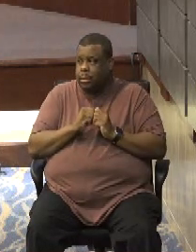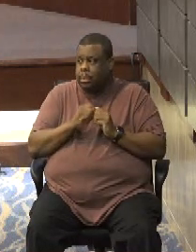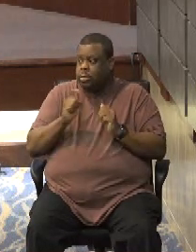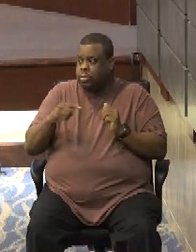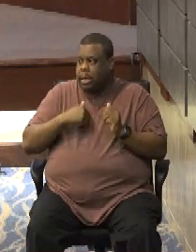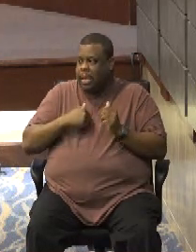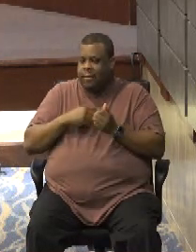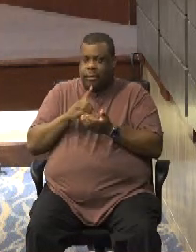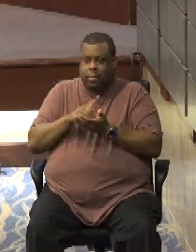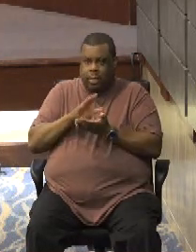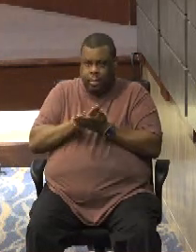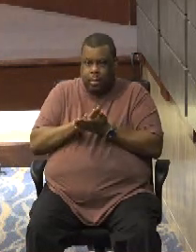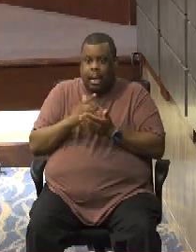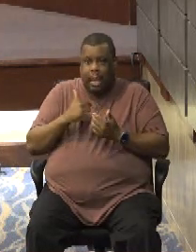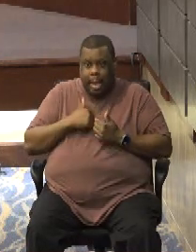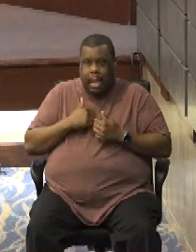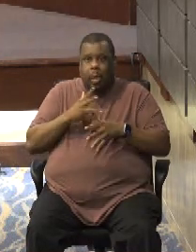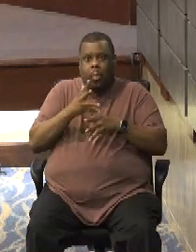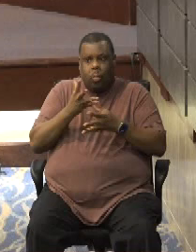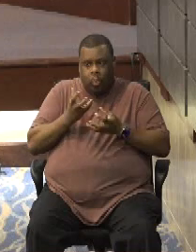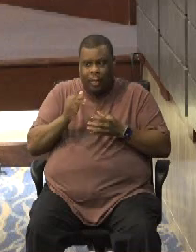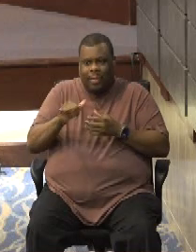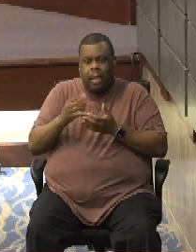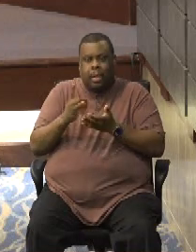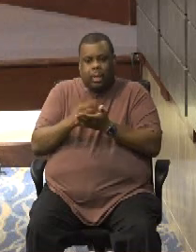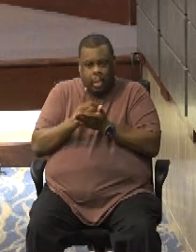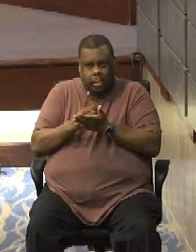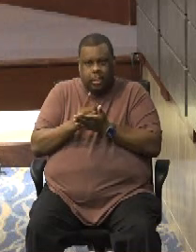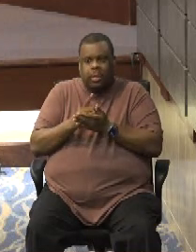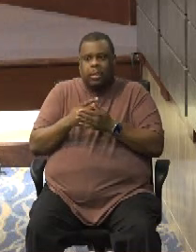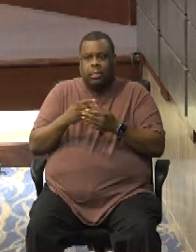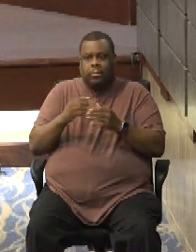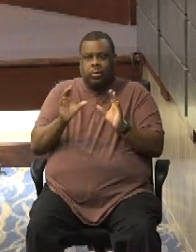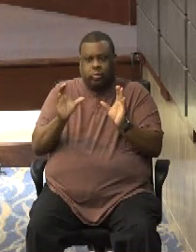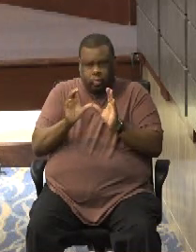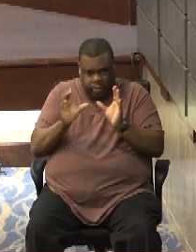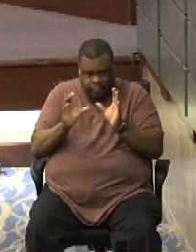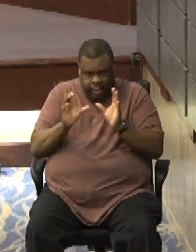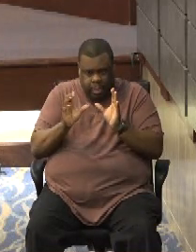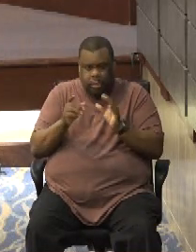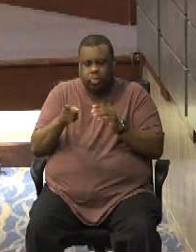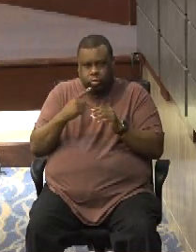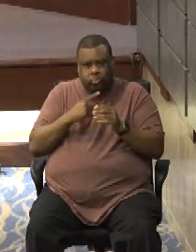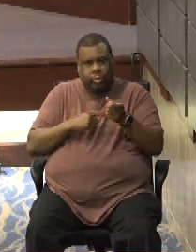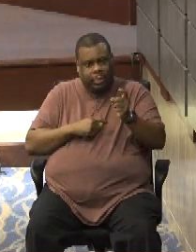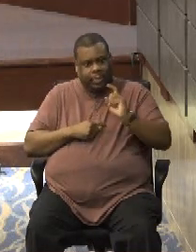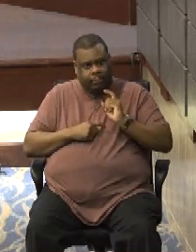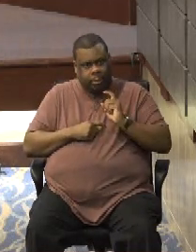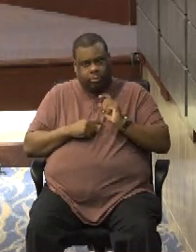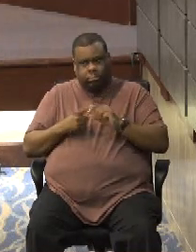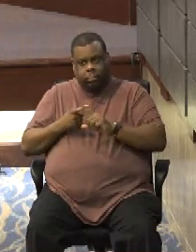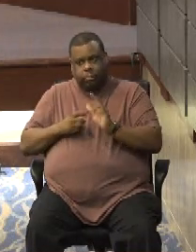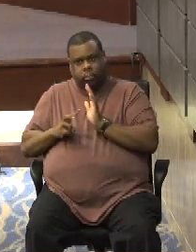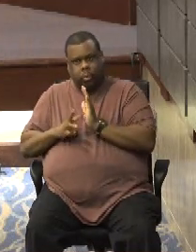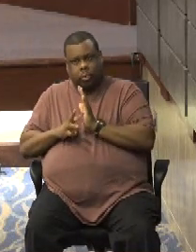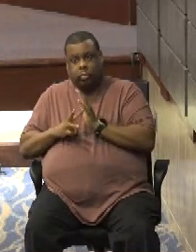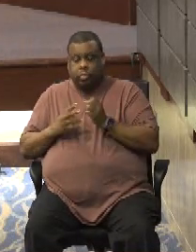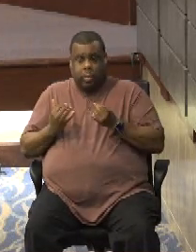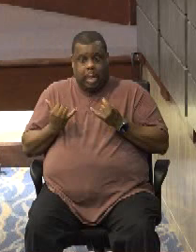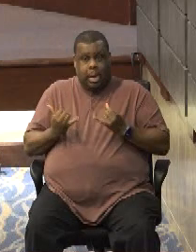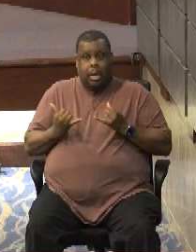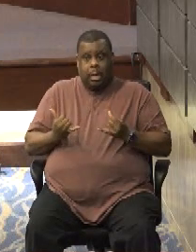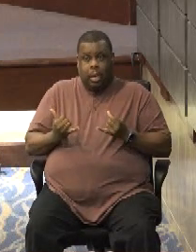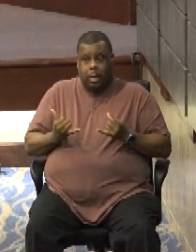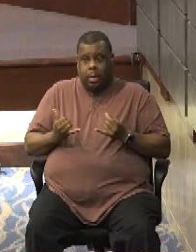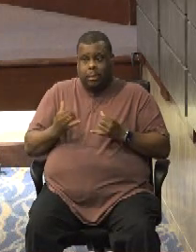issue. I want that document certified. Exactly the sign that y'all gave to NeighborWorks Waco. Because right now,